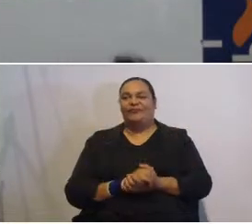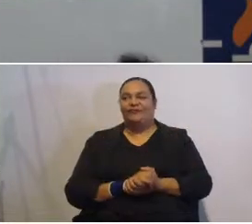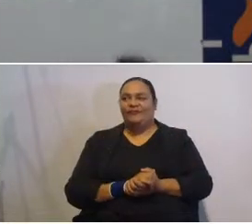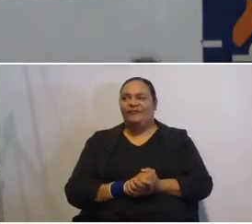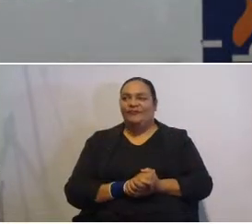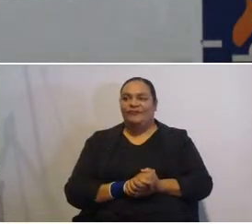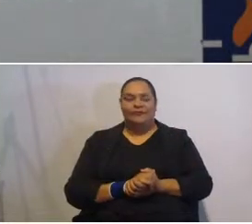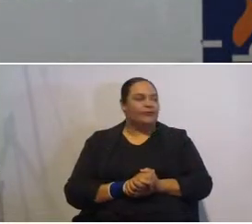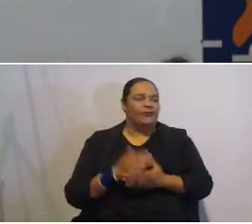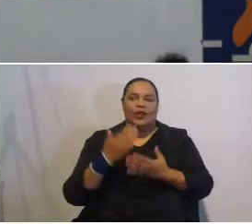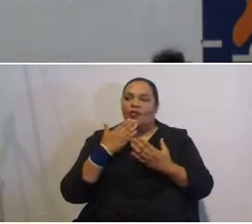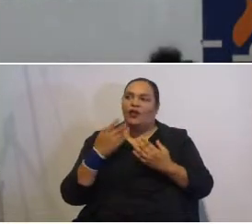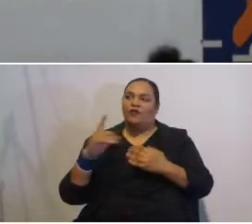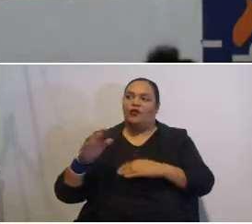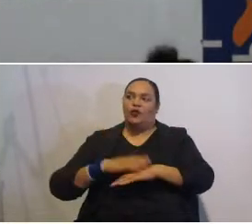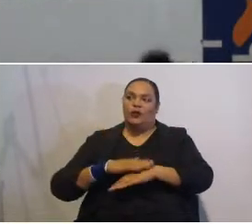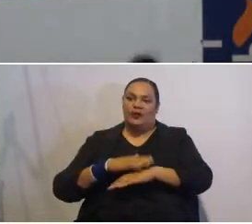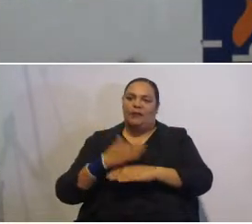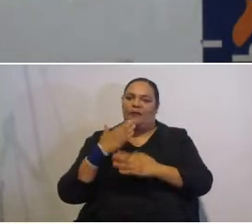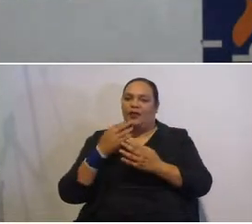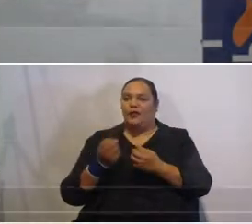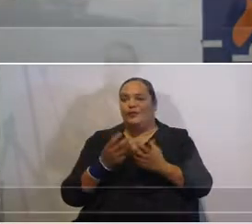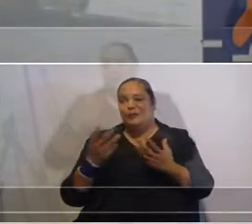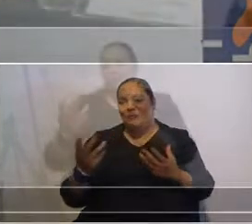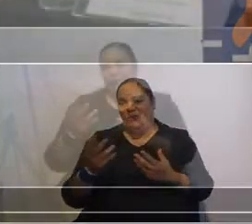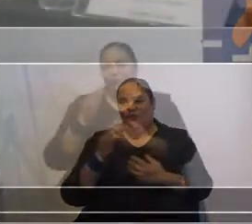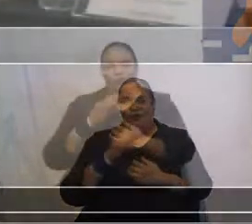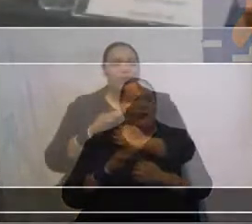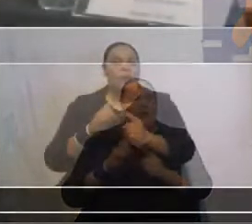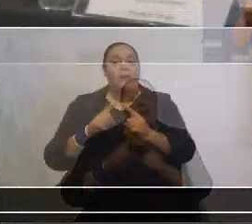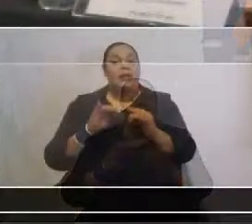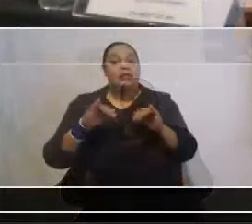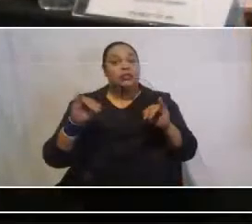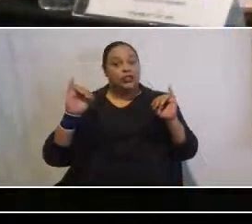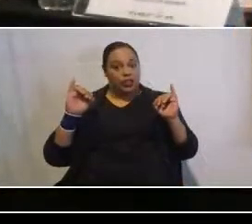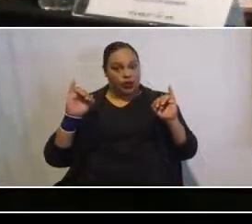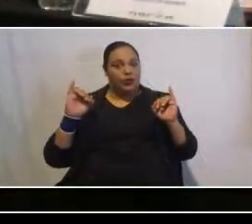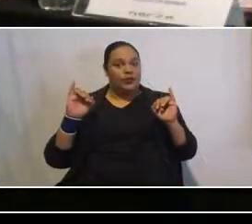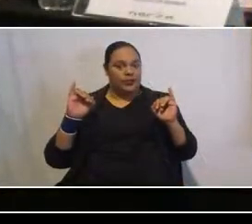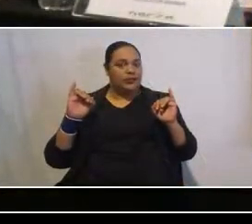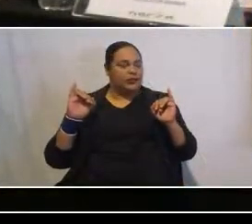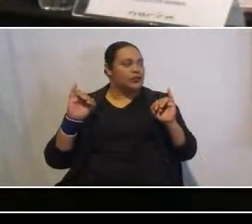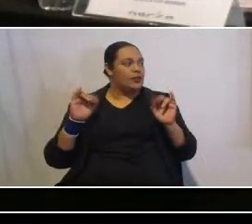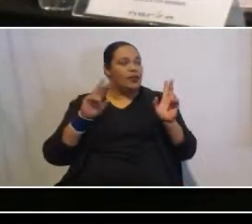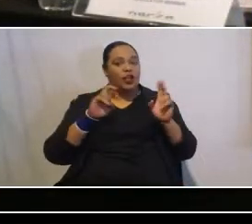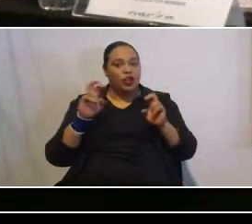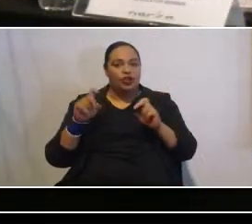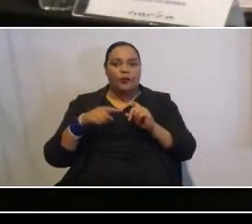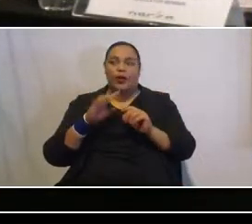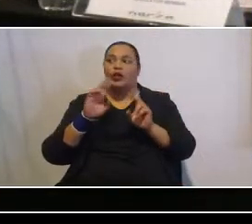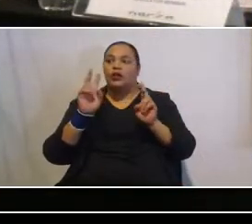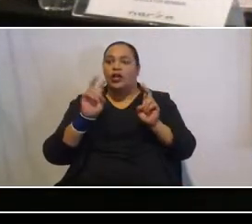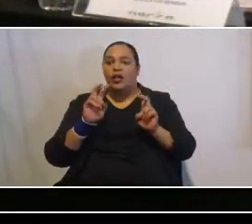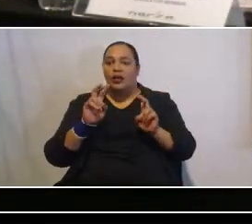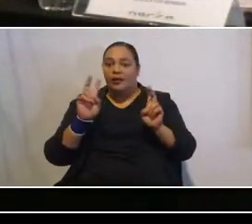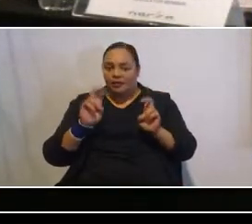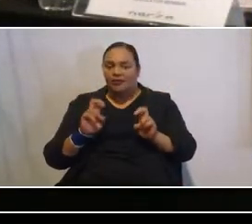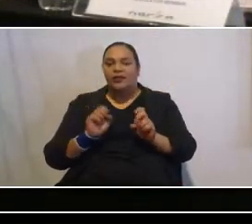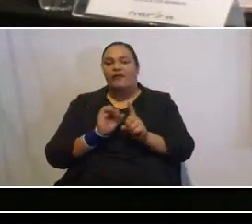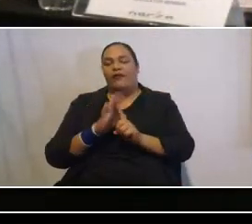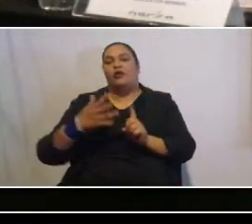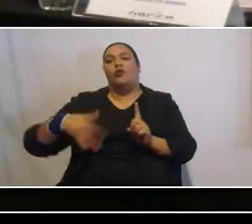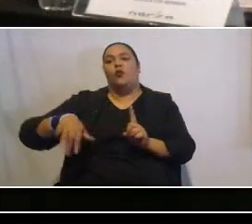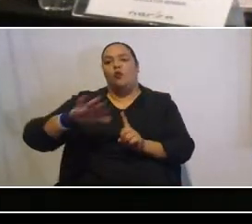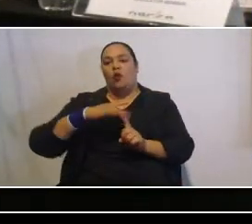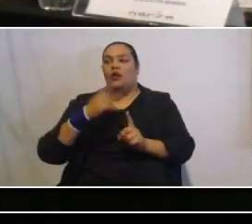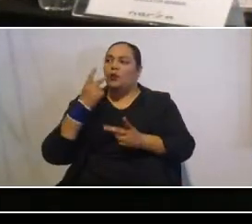All right, we thank you for your time. Thank you very much. But on a serious note, the issues of energy affect everyone if you